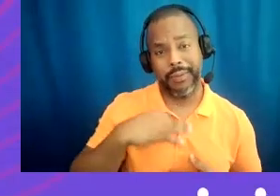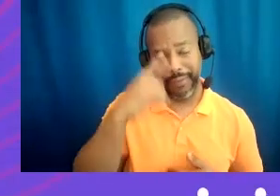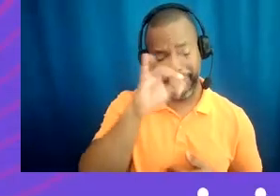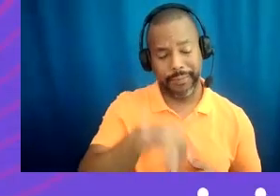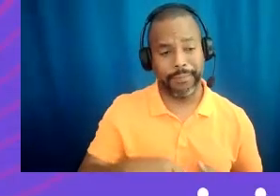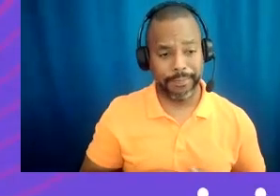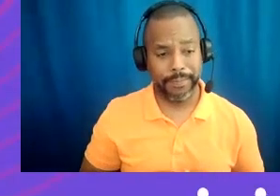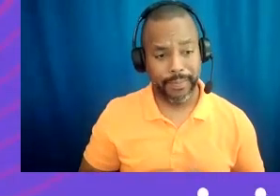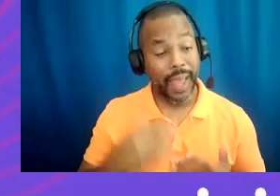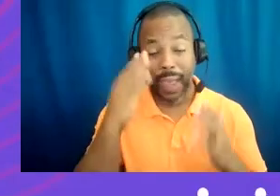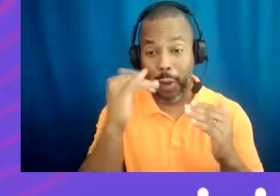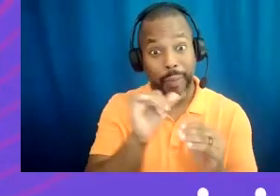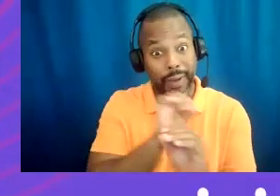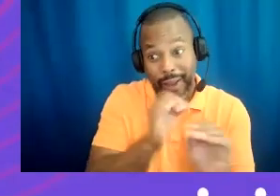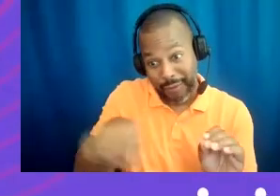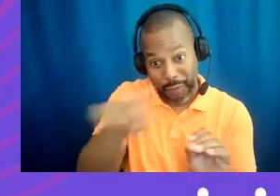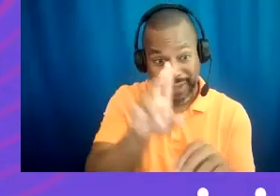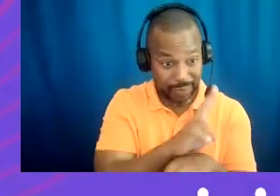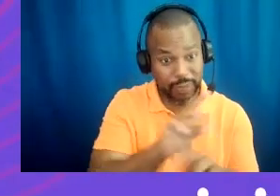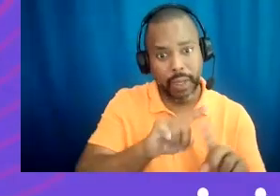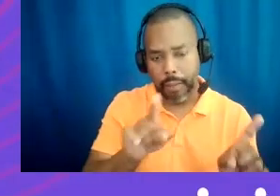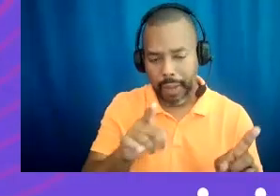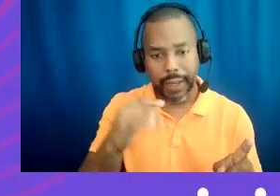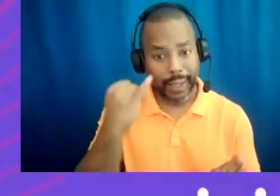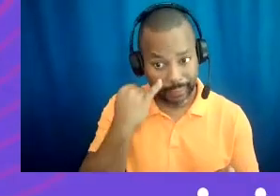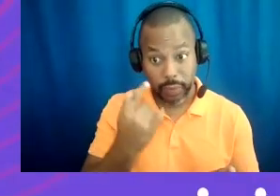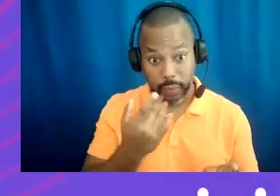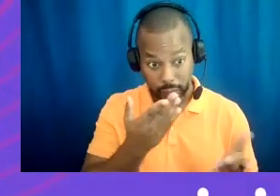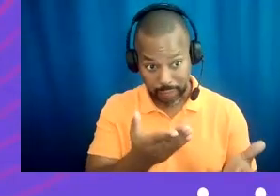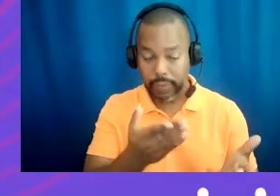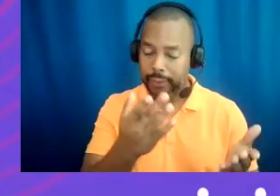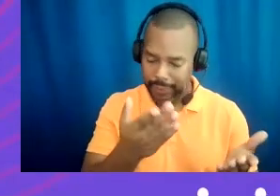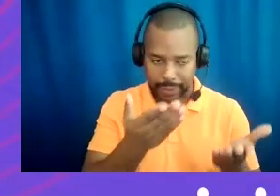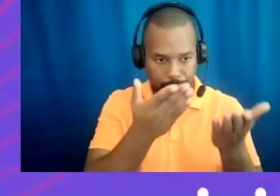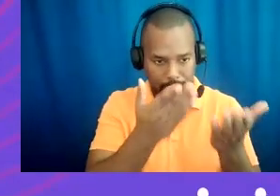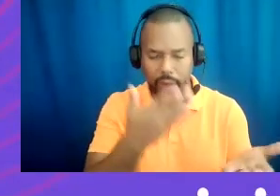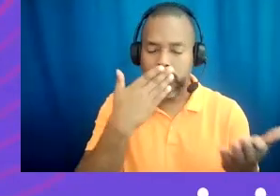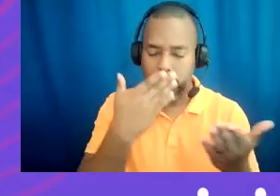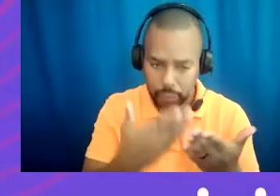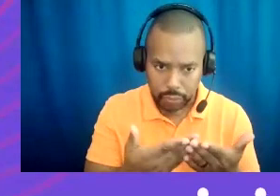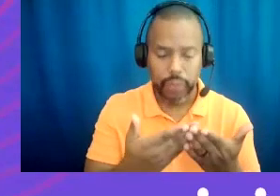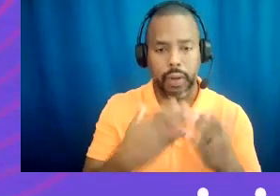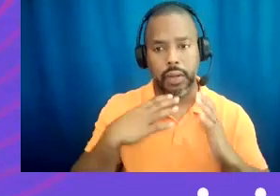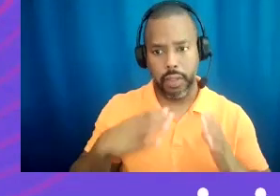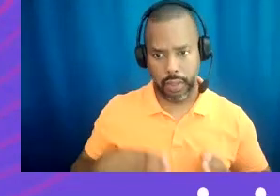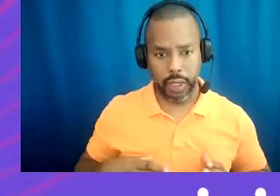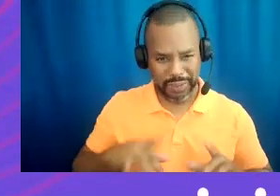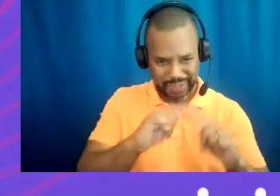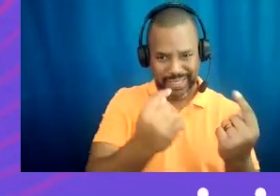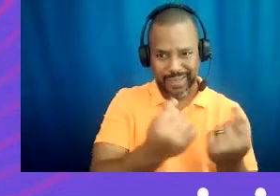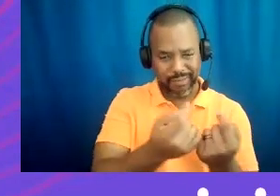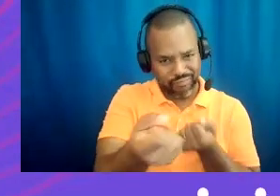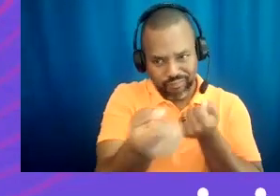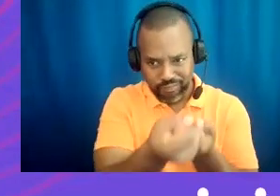I hope none of you have to use this, but if you do, please know it is there. And it's a great customer team that your